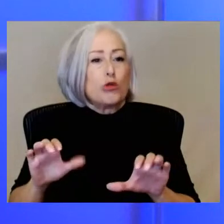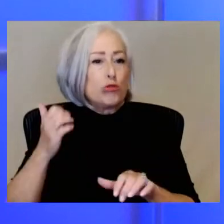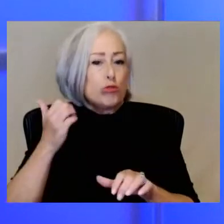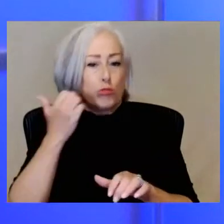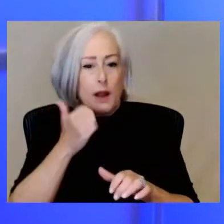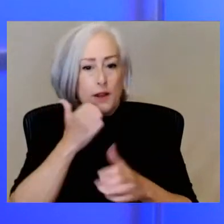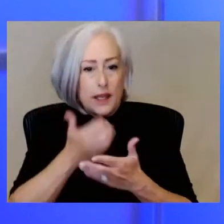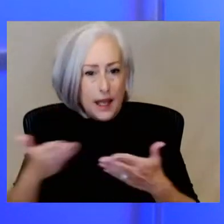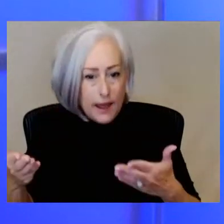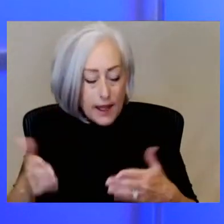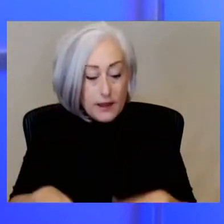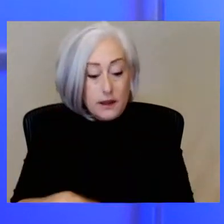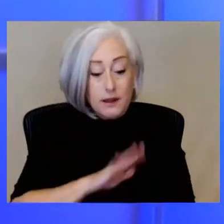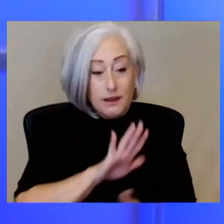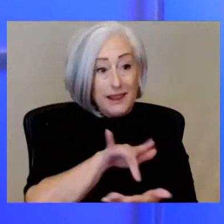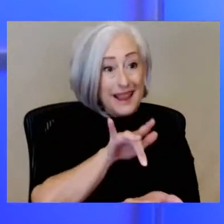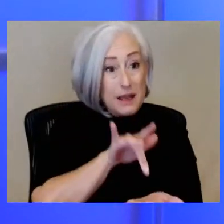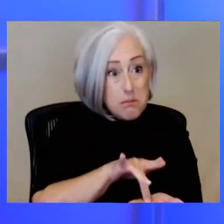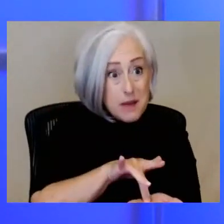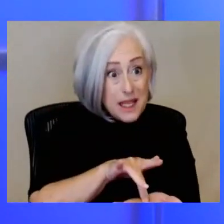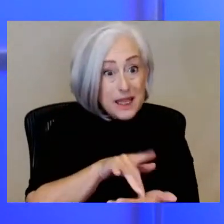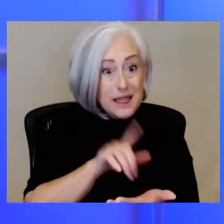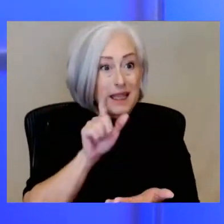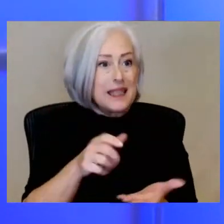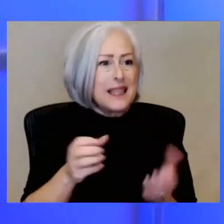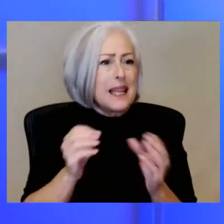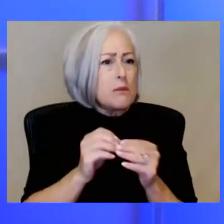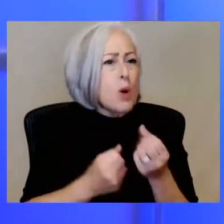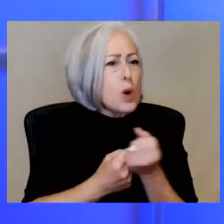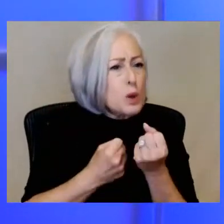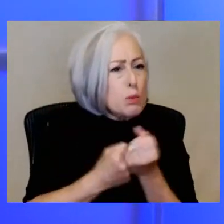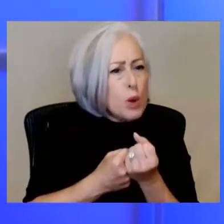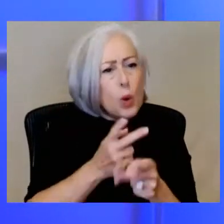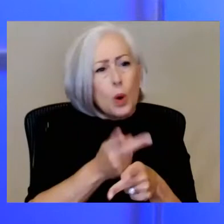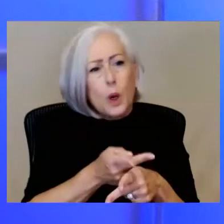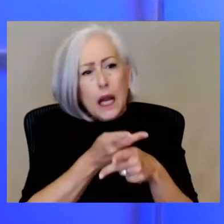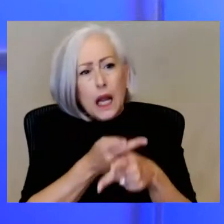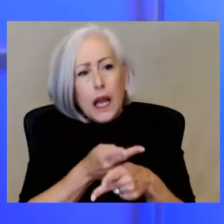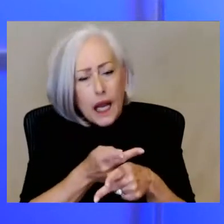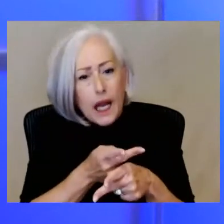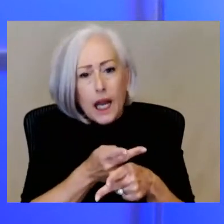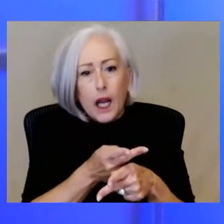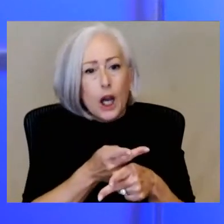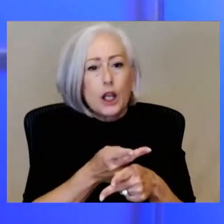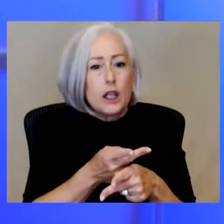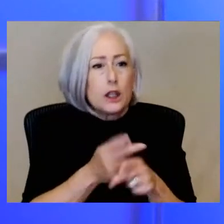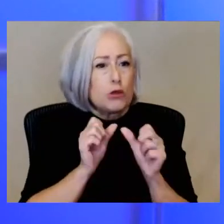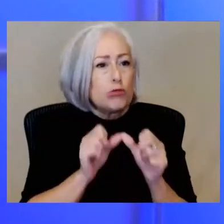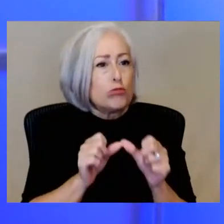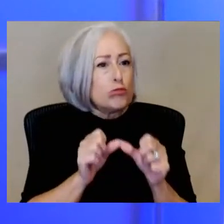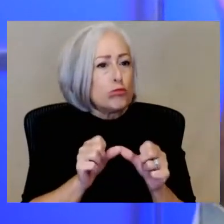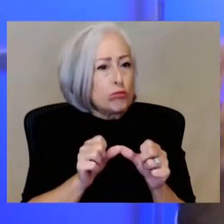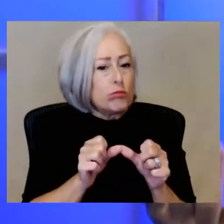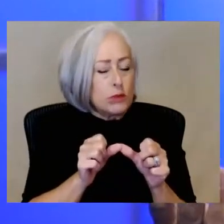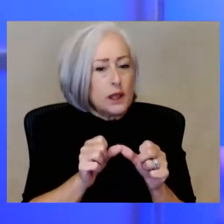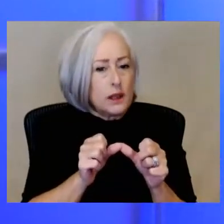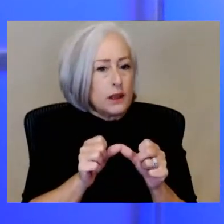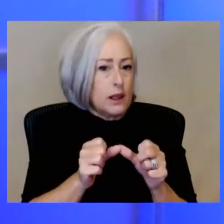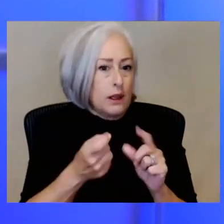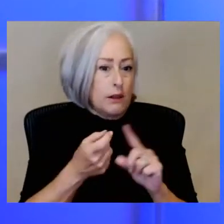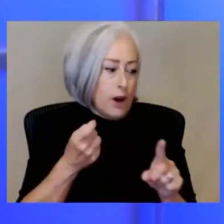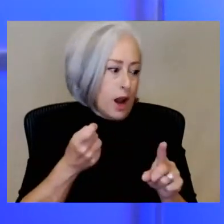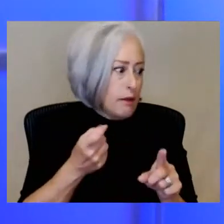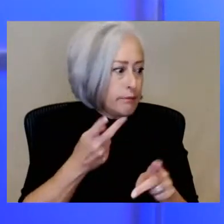we're needing a lot more support and care to maintain those things, from taking care of